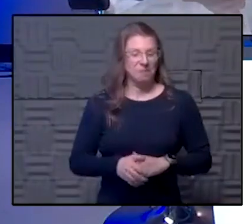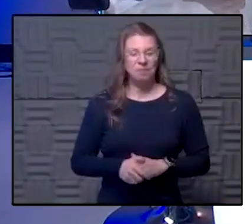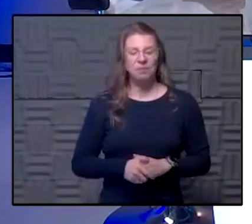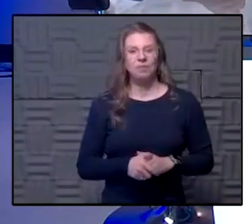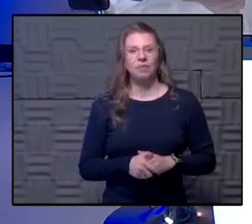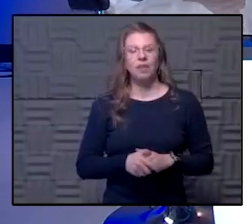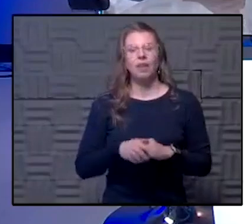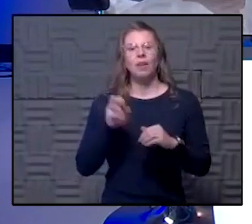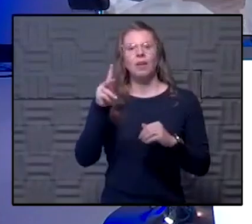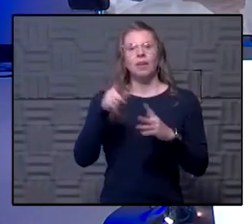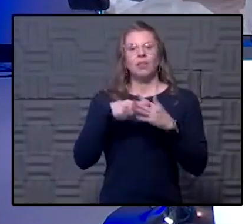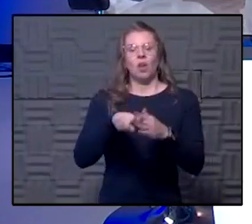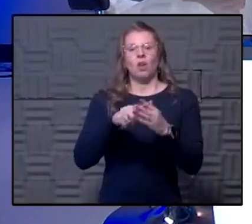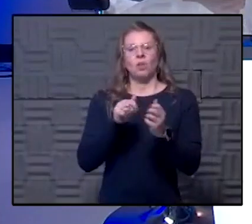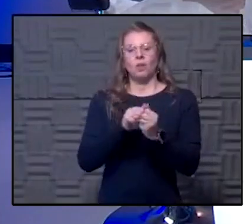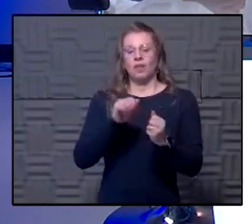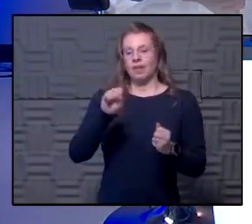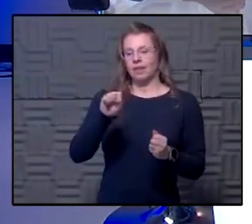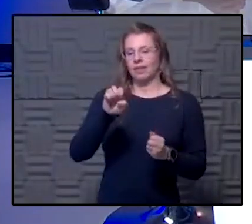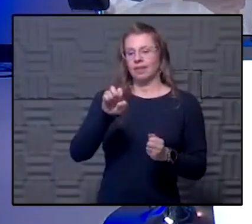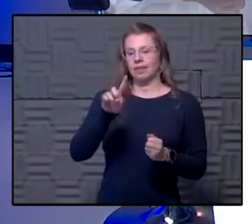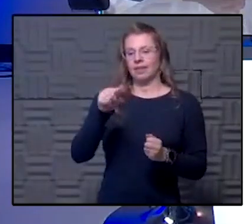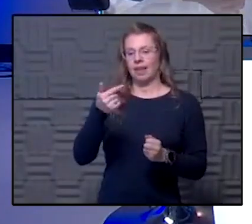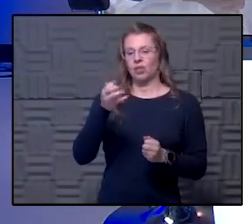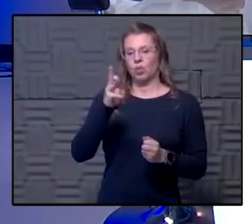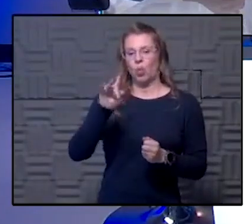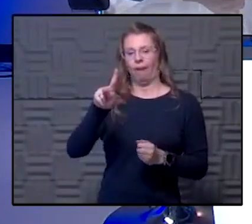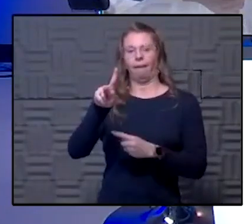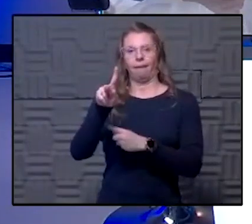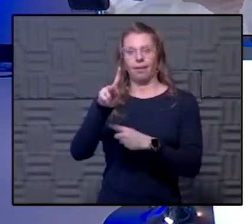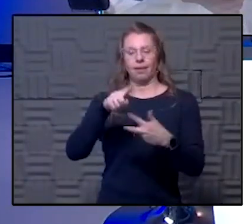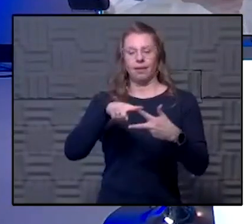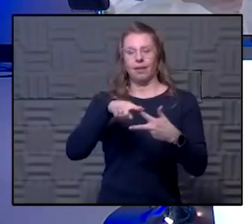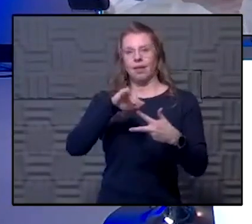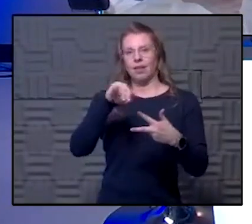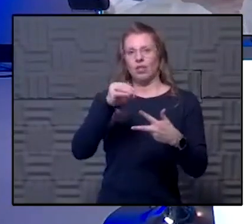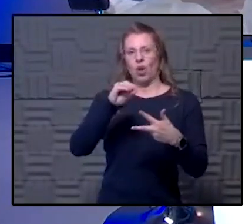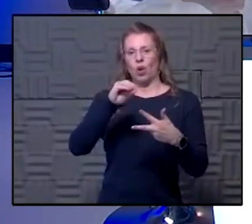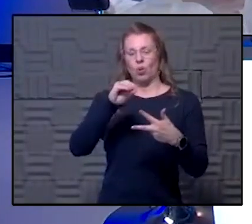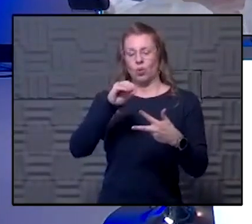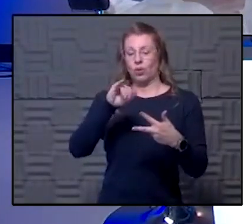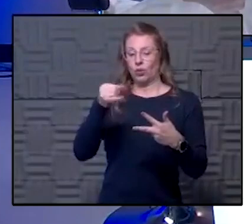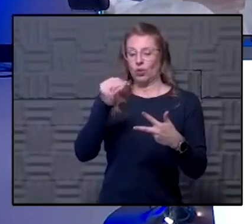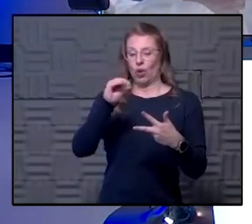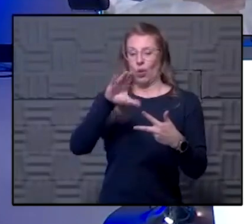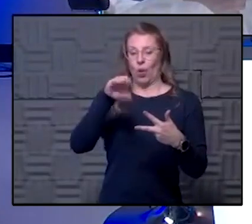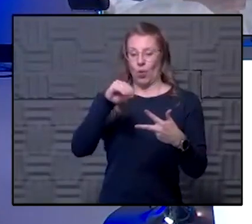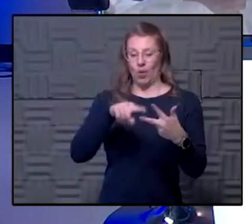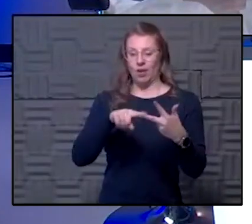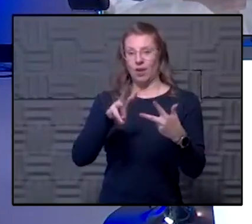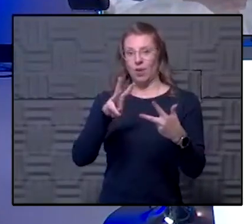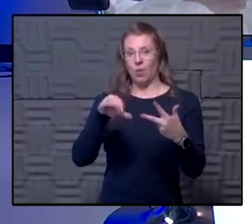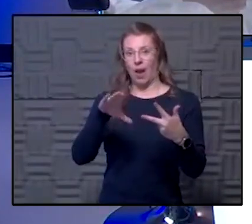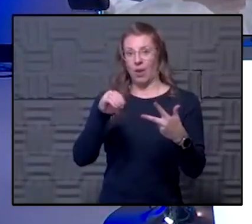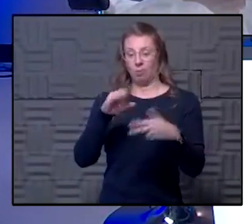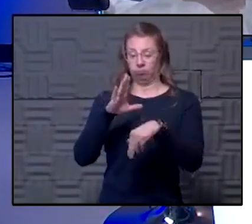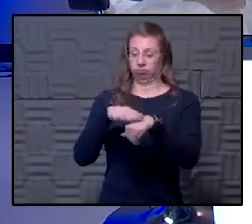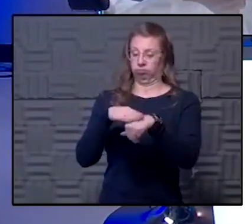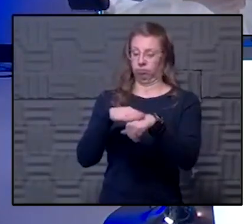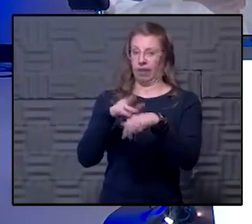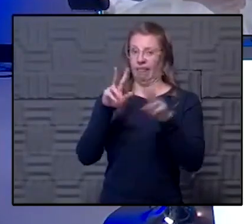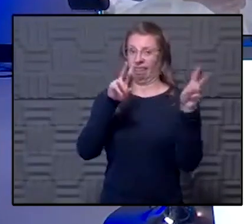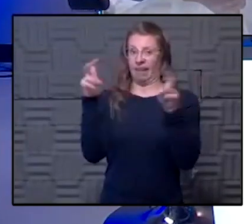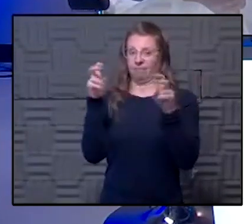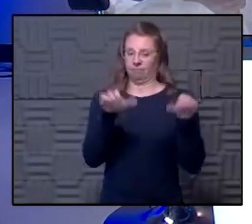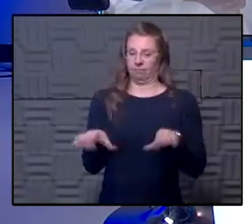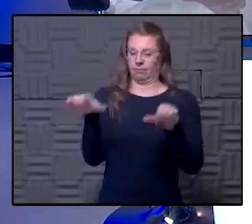Okay, we're going to start with questions in Sedgwick County, and then we're going to go to Johnson and Wyandotte. And I got to tell you, fair warning, the theme is all the same, which